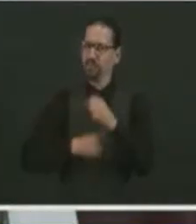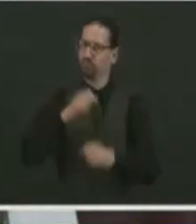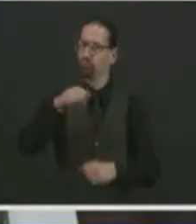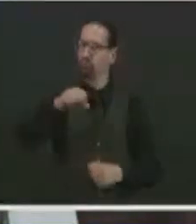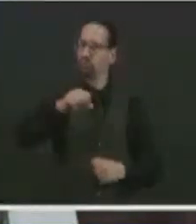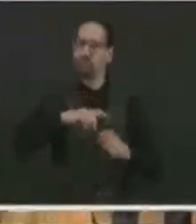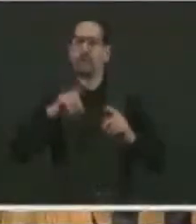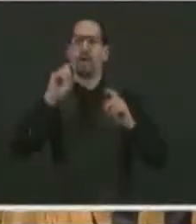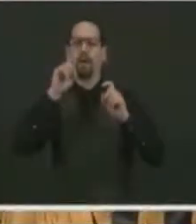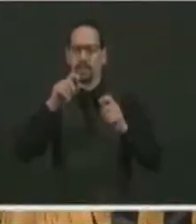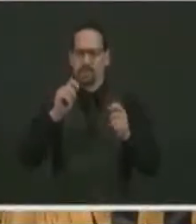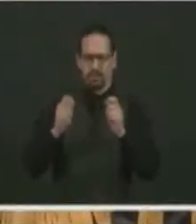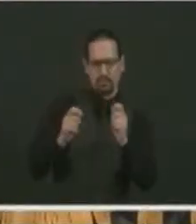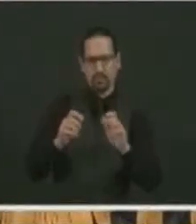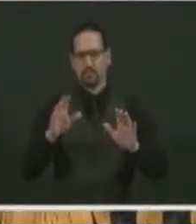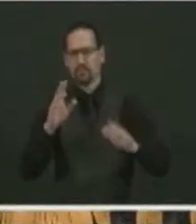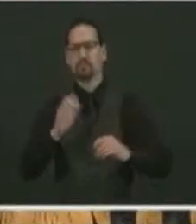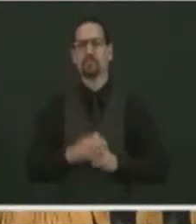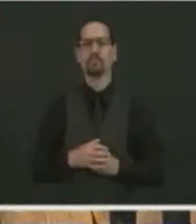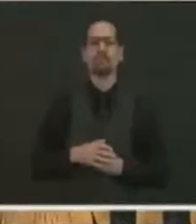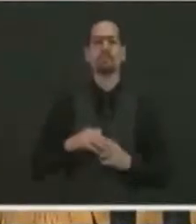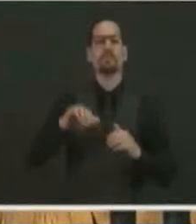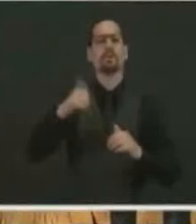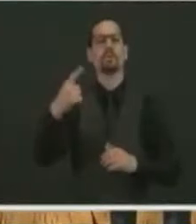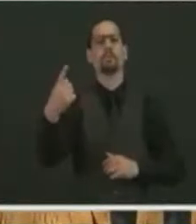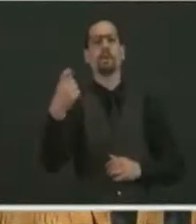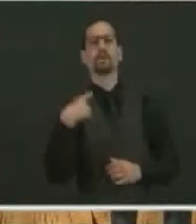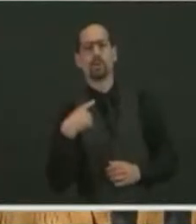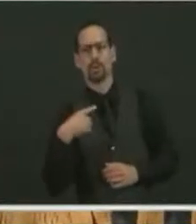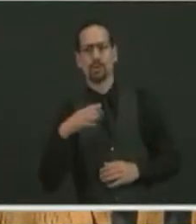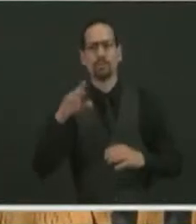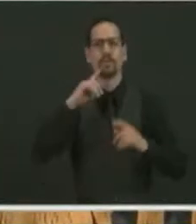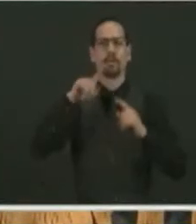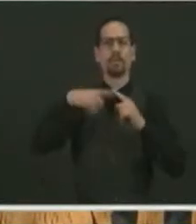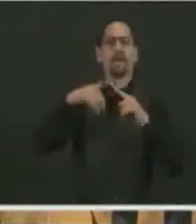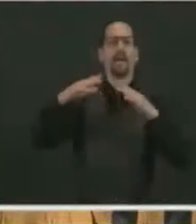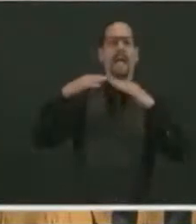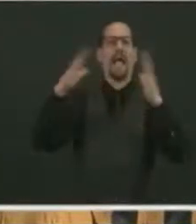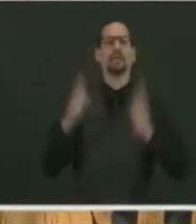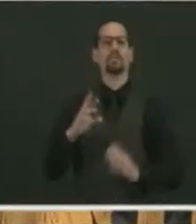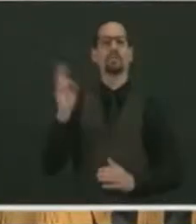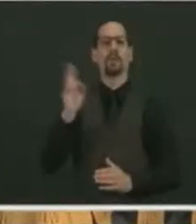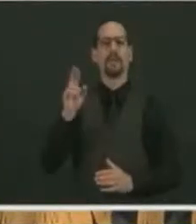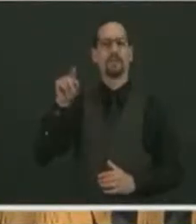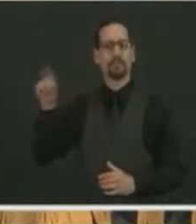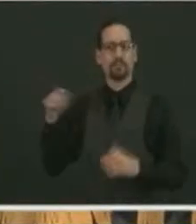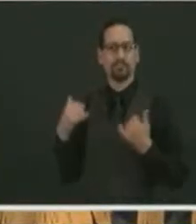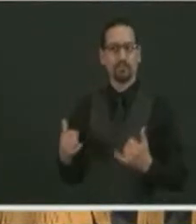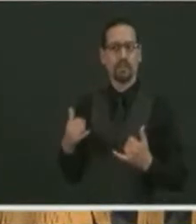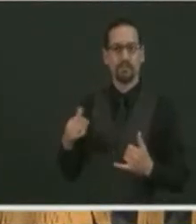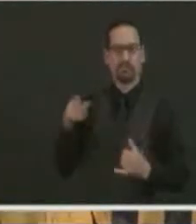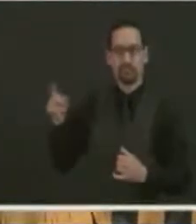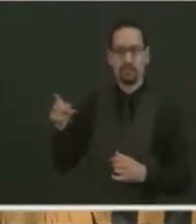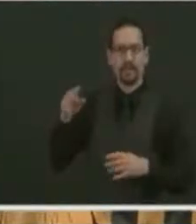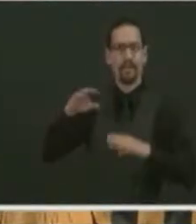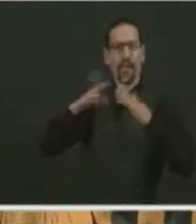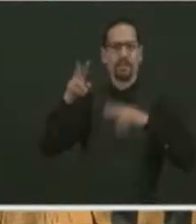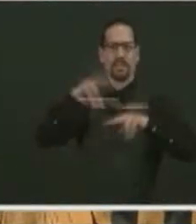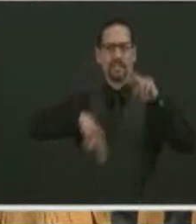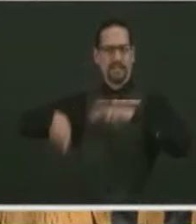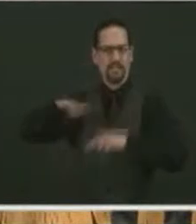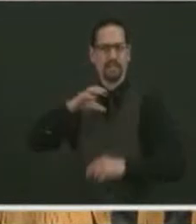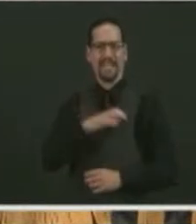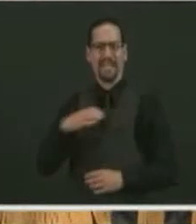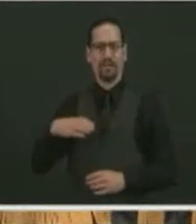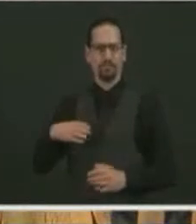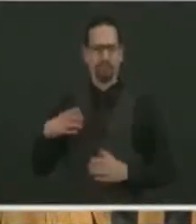them. Governor, the House Republicans today called for the House Oversight Committee to convene to specifically look at